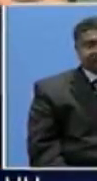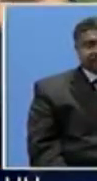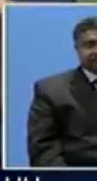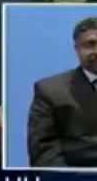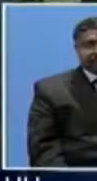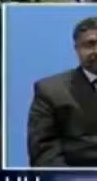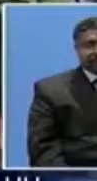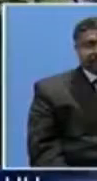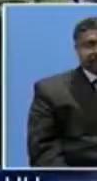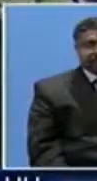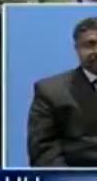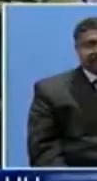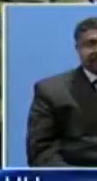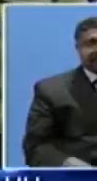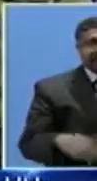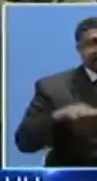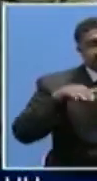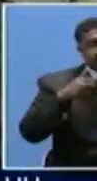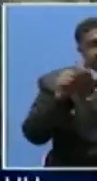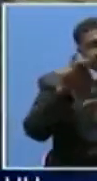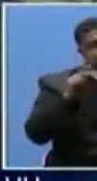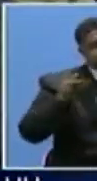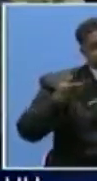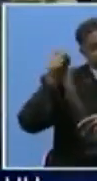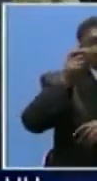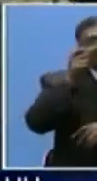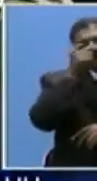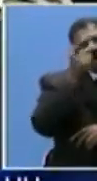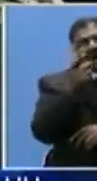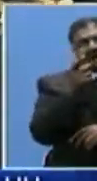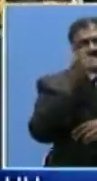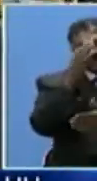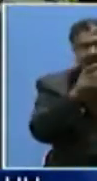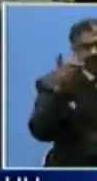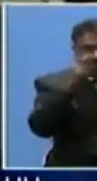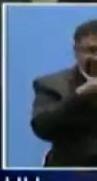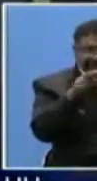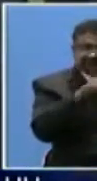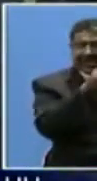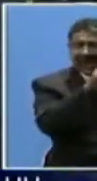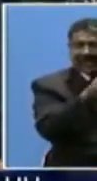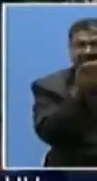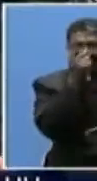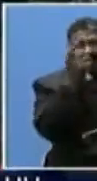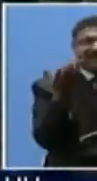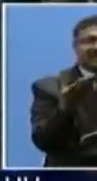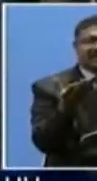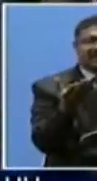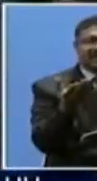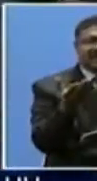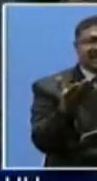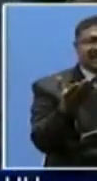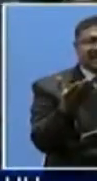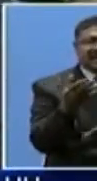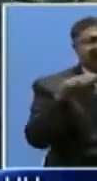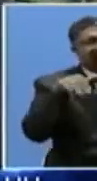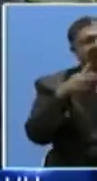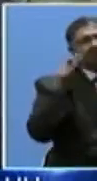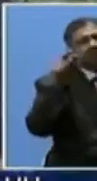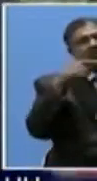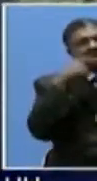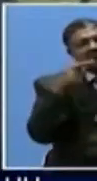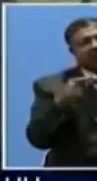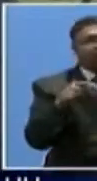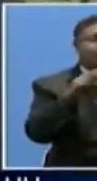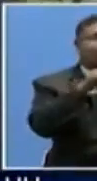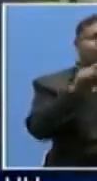their conceptualization in their minds when they raise issues like that. How can there be no legal framework? How